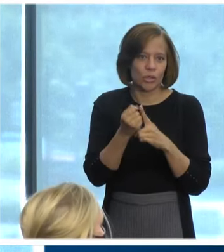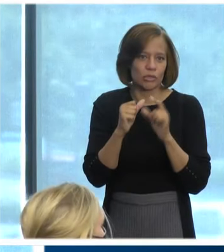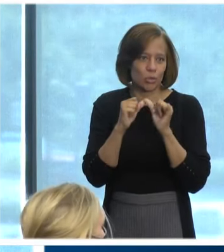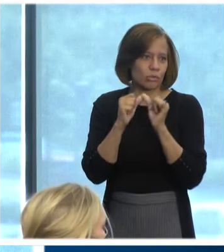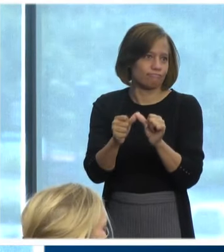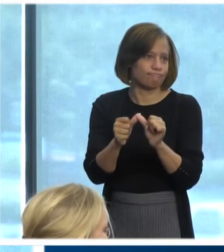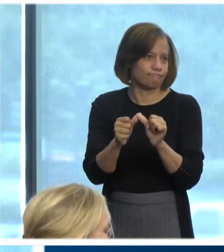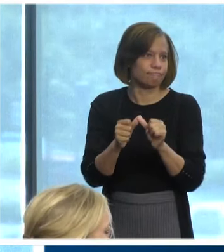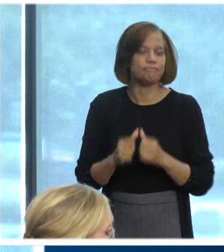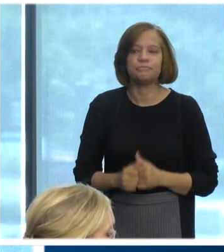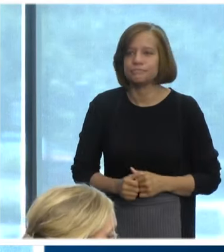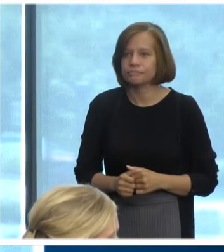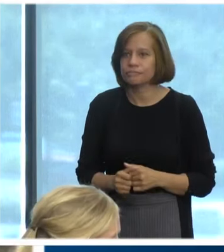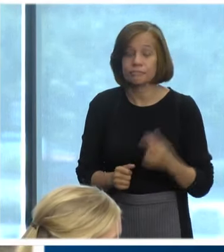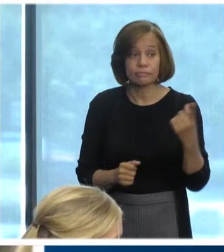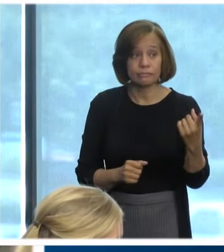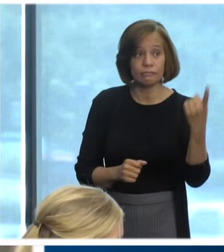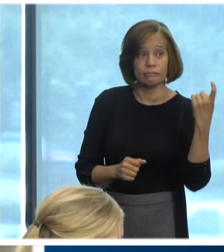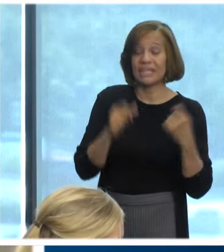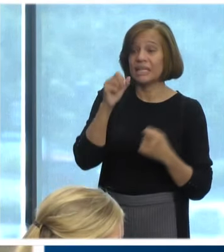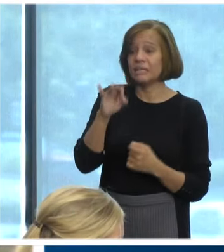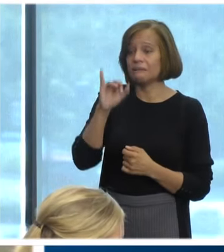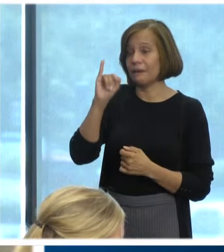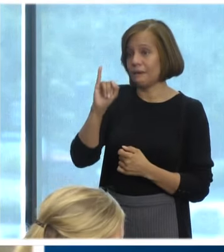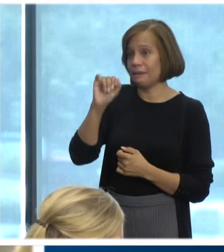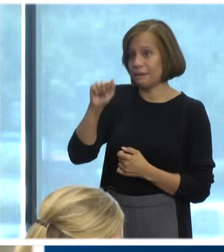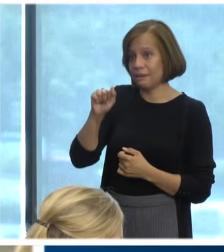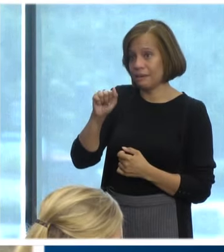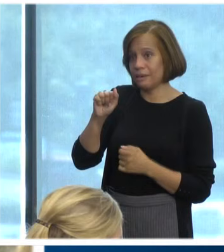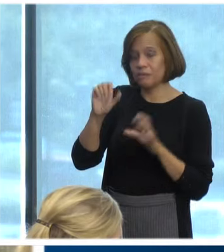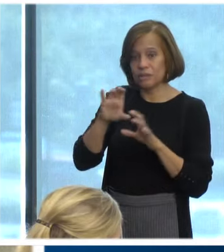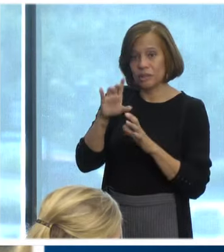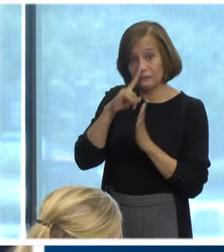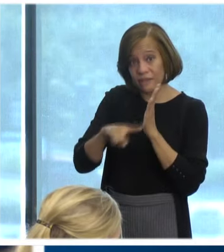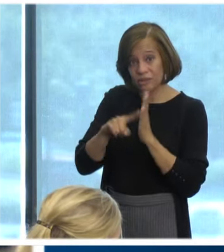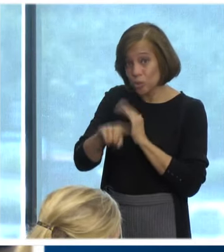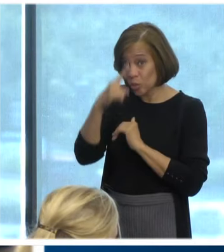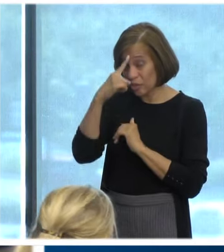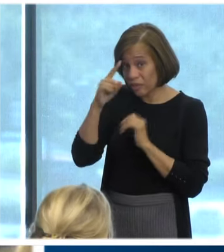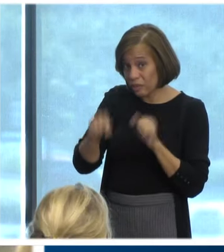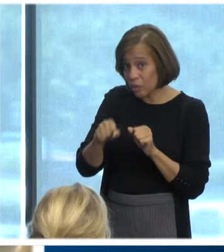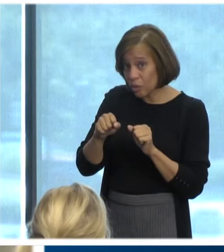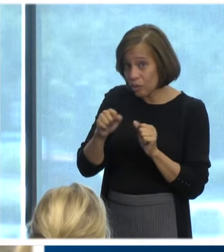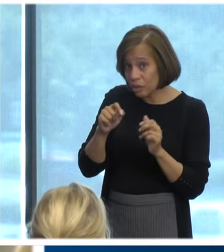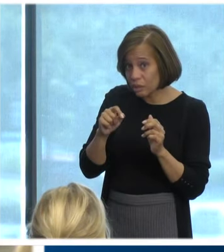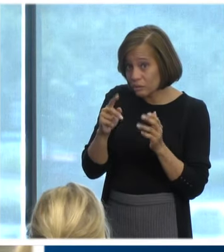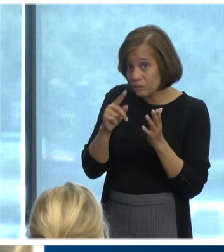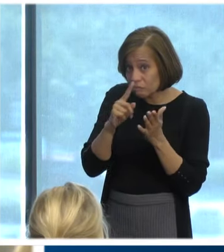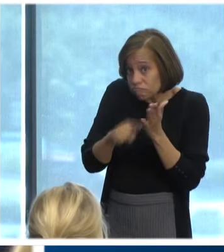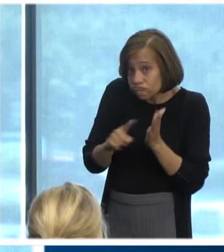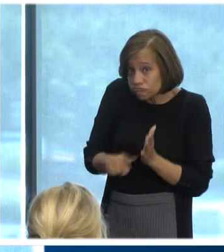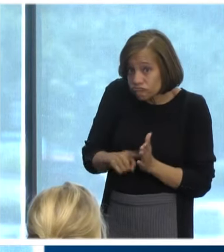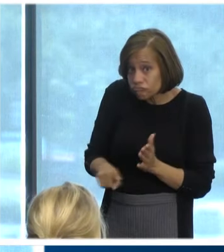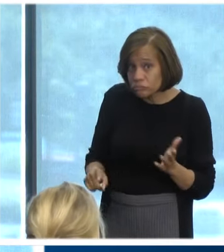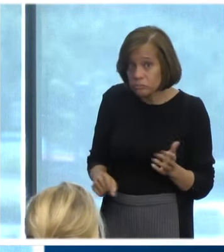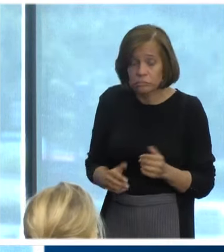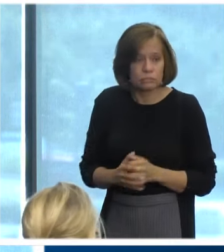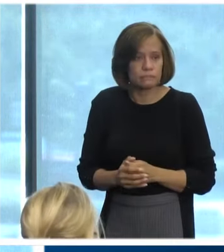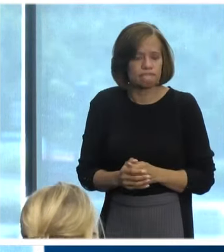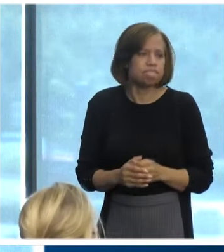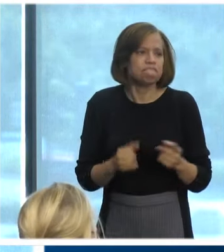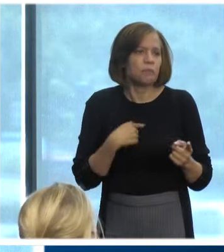sustained. Internal Affairs had done these investigations. Do you think they would have been able to get to the bottom of it? I don't